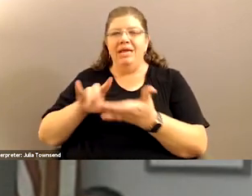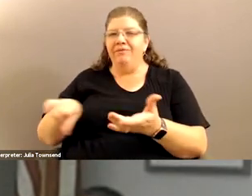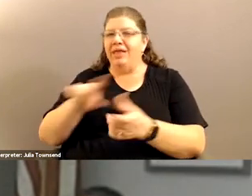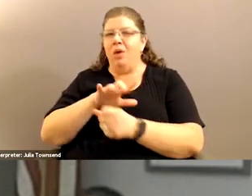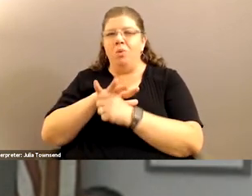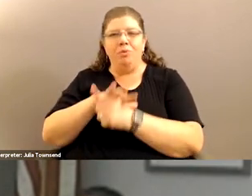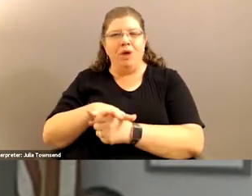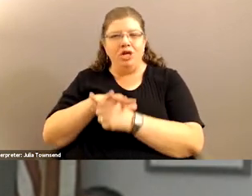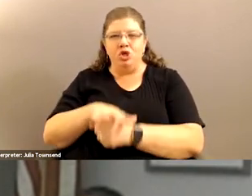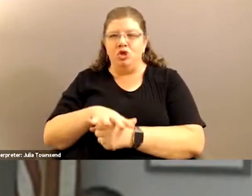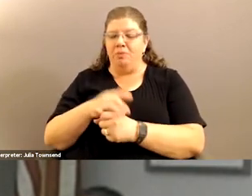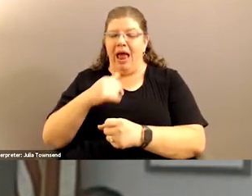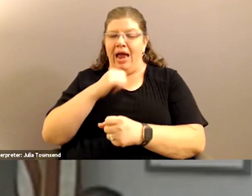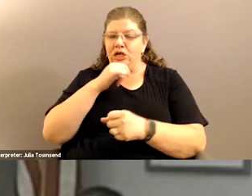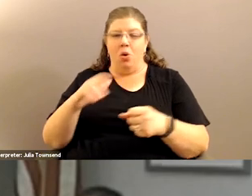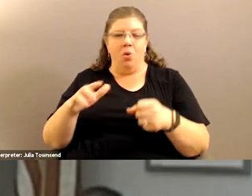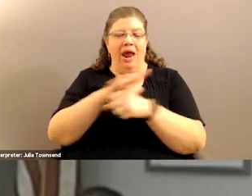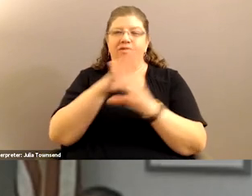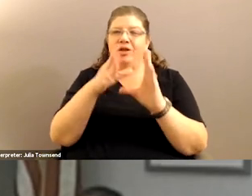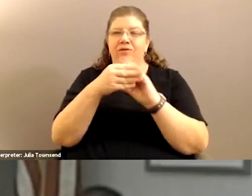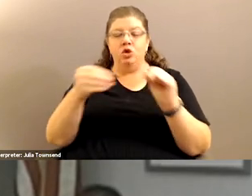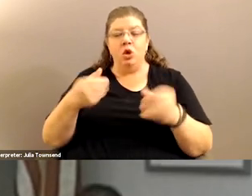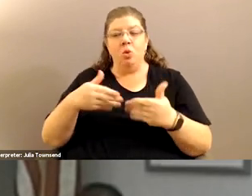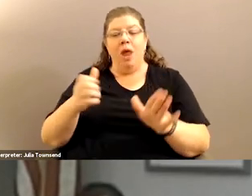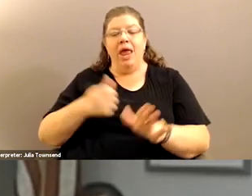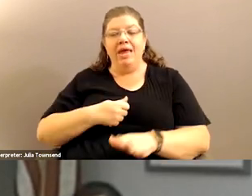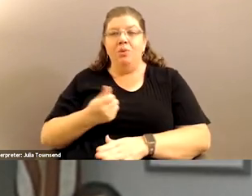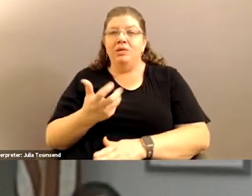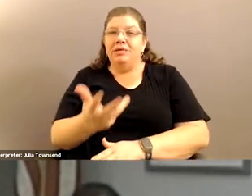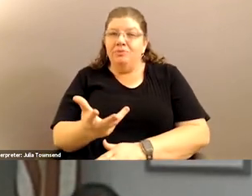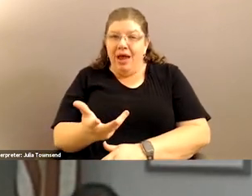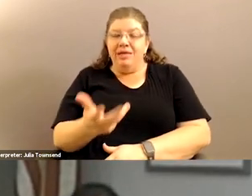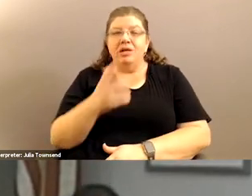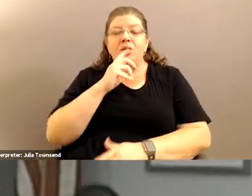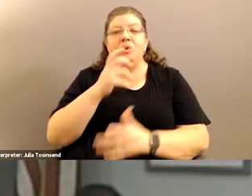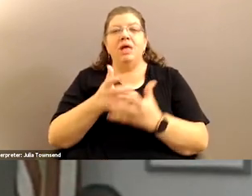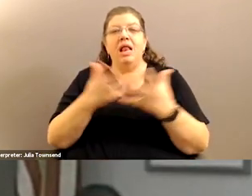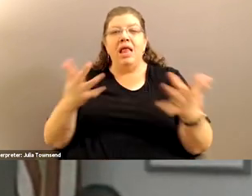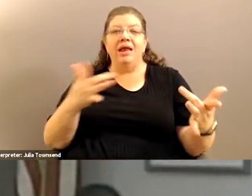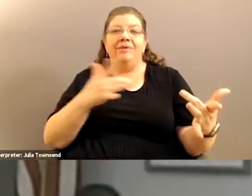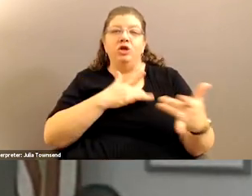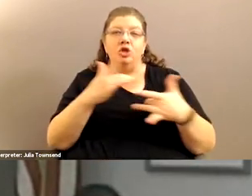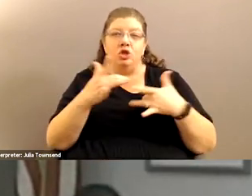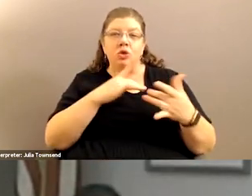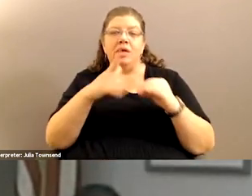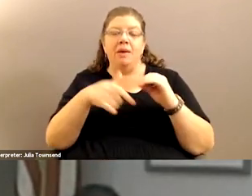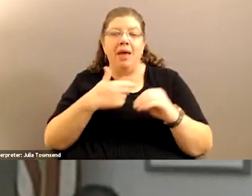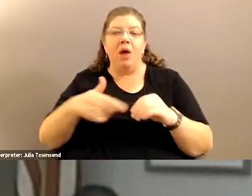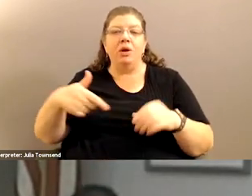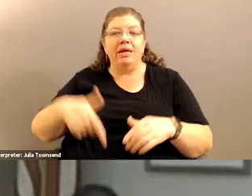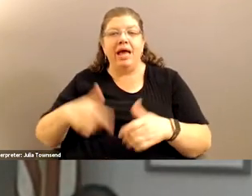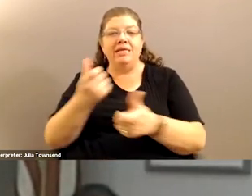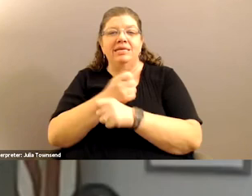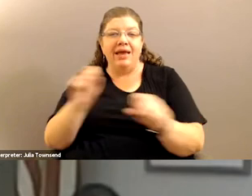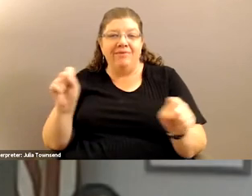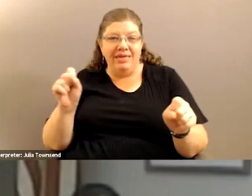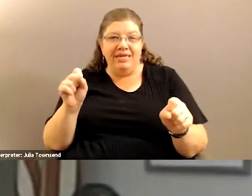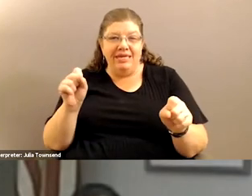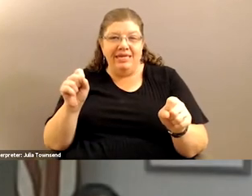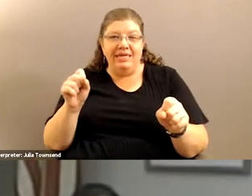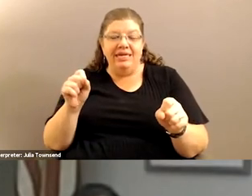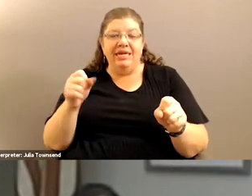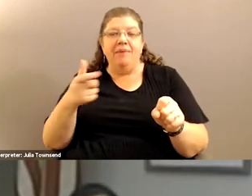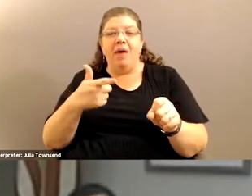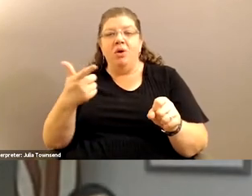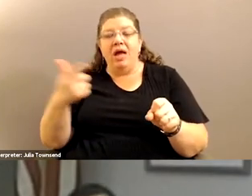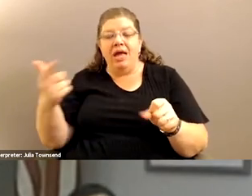i don't have the full story but the way that it was expressed to me is that again there was just a lot of concerns about gun safety and that was the reason